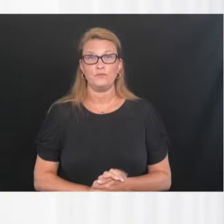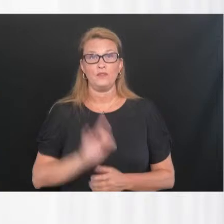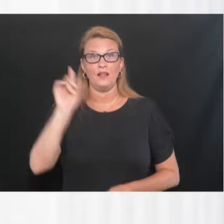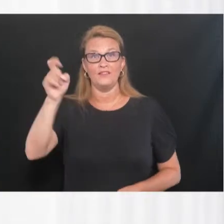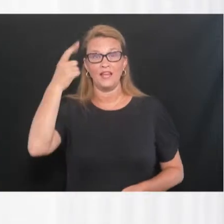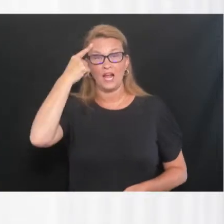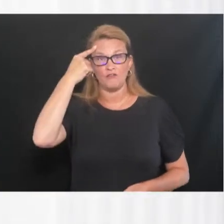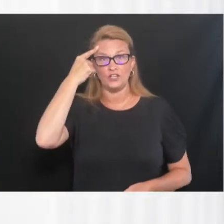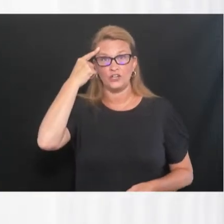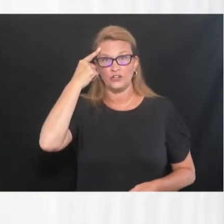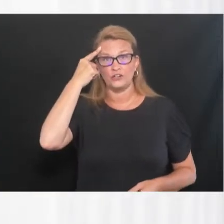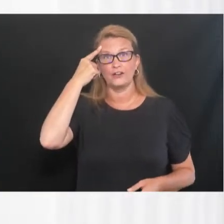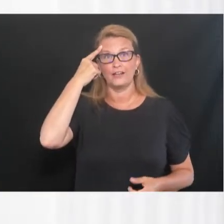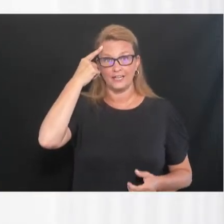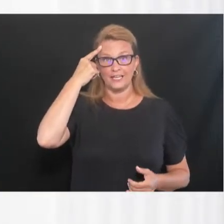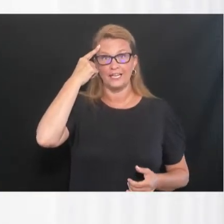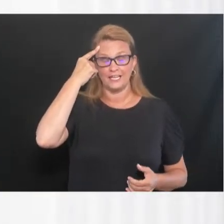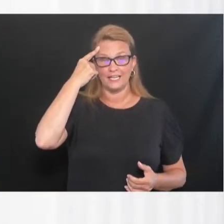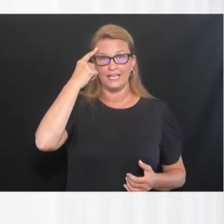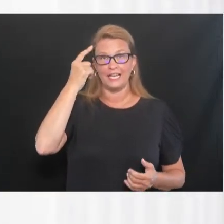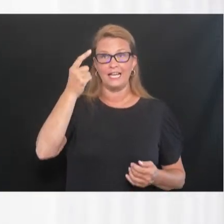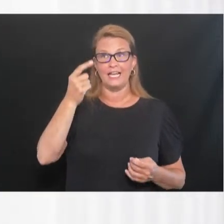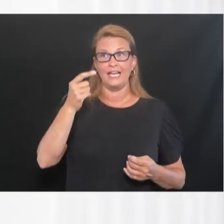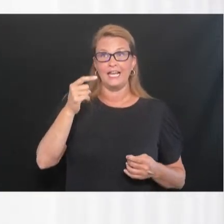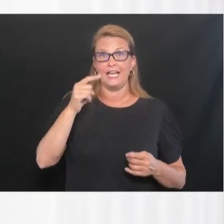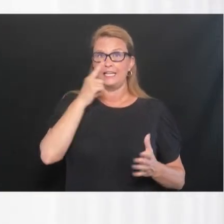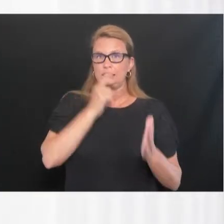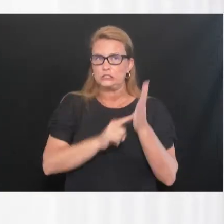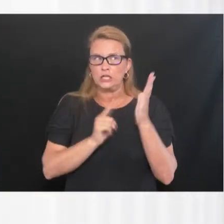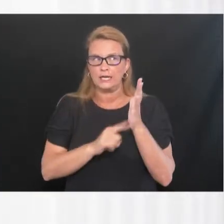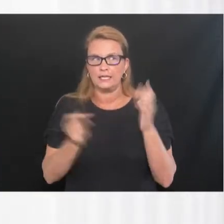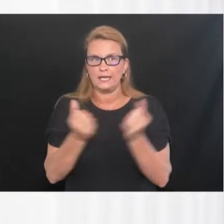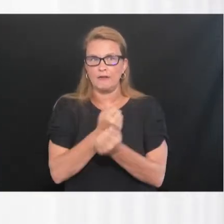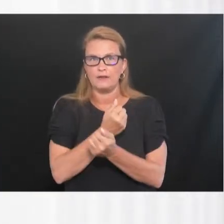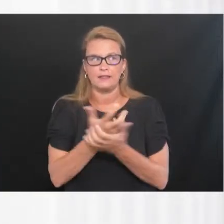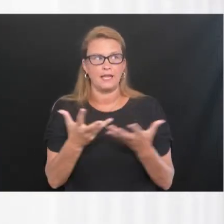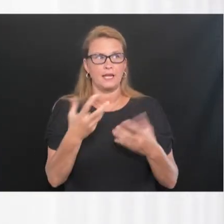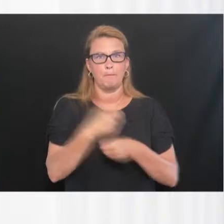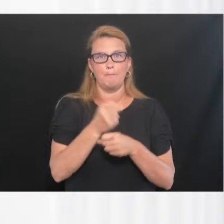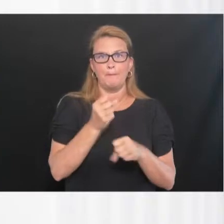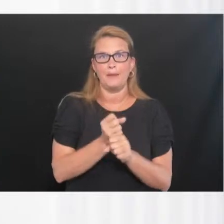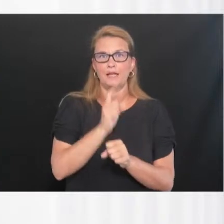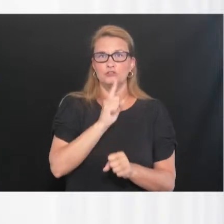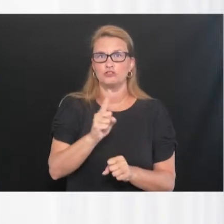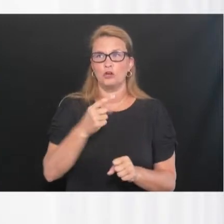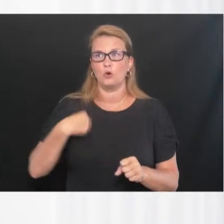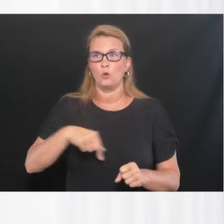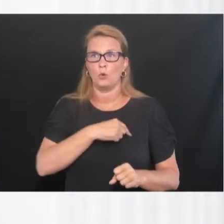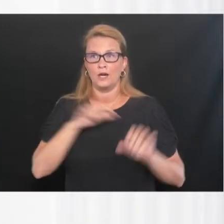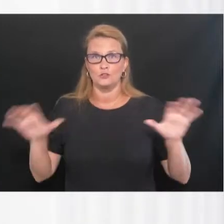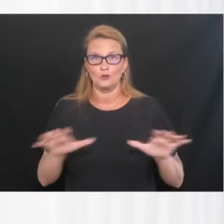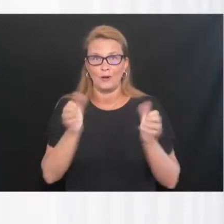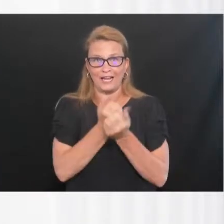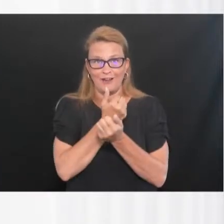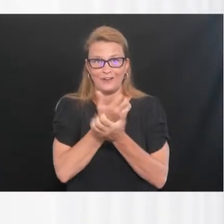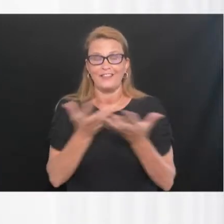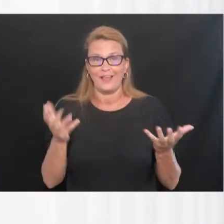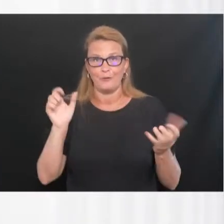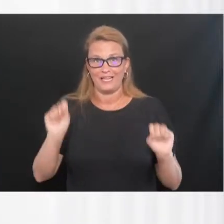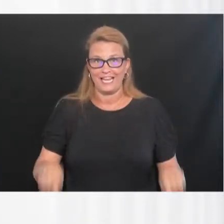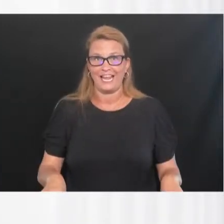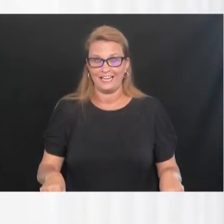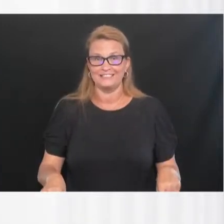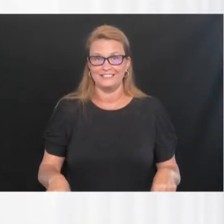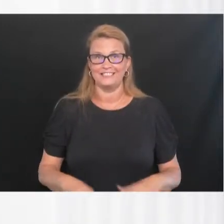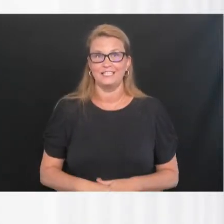is doing is surveilling the battlefield to make sure that we do the things that we need to do. And I had somebody ask